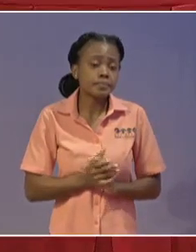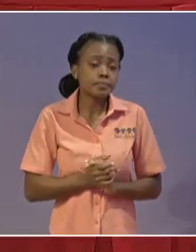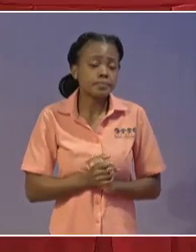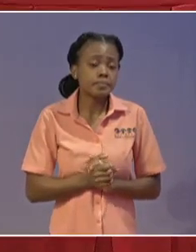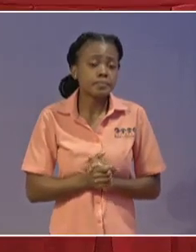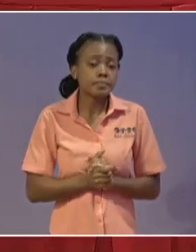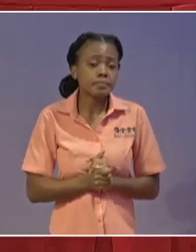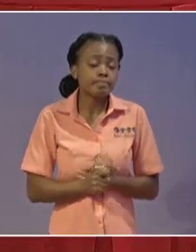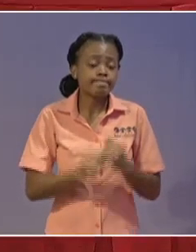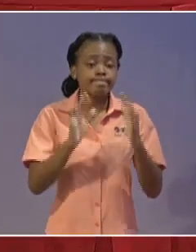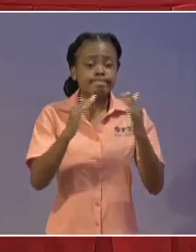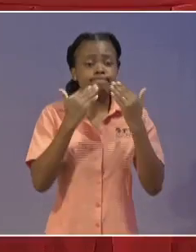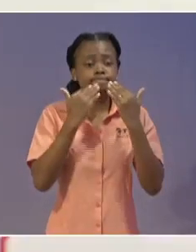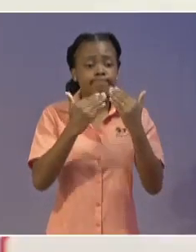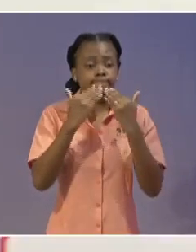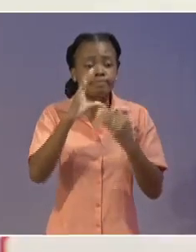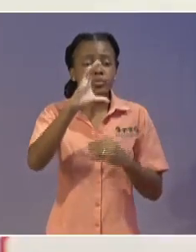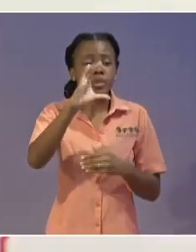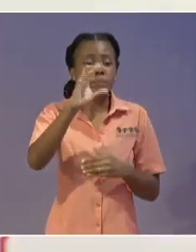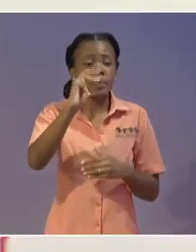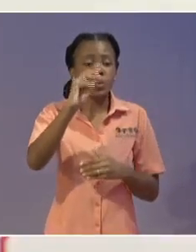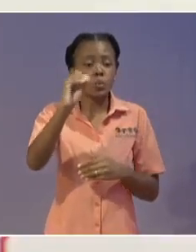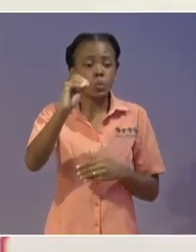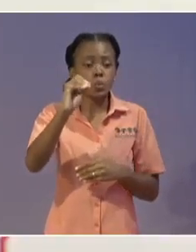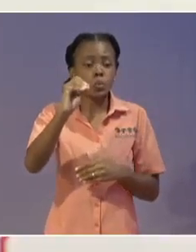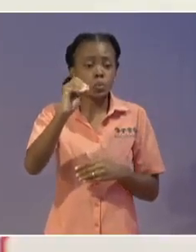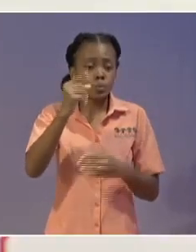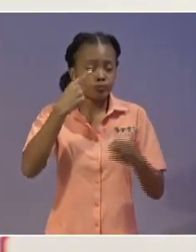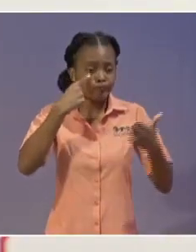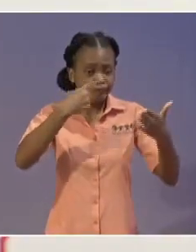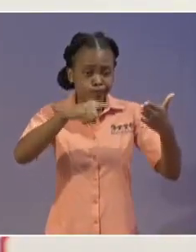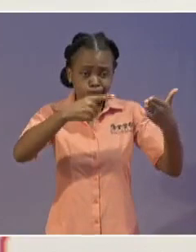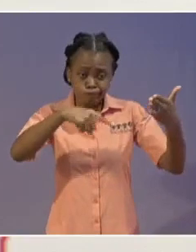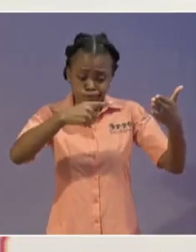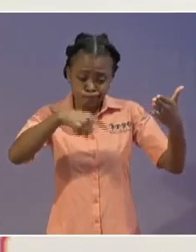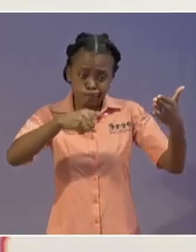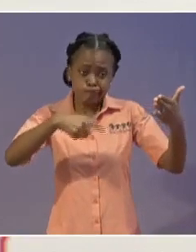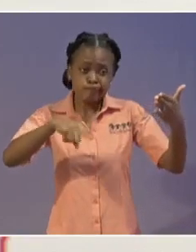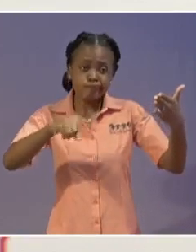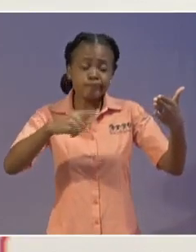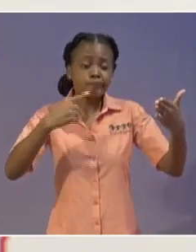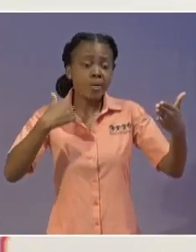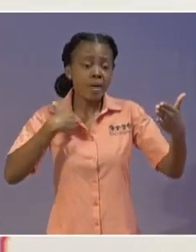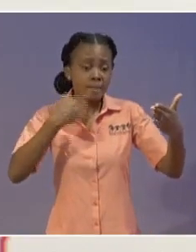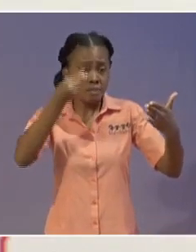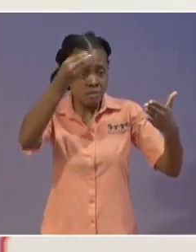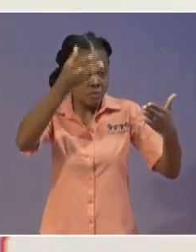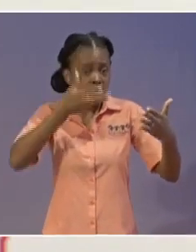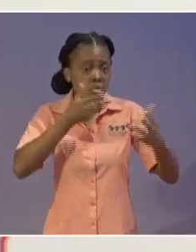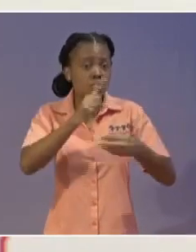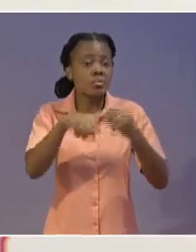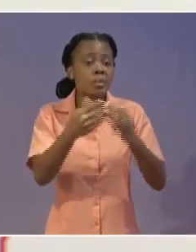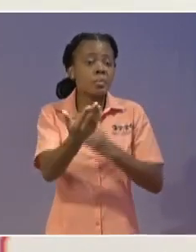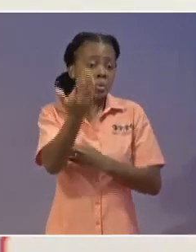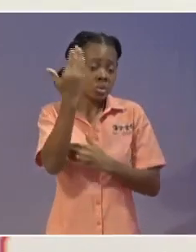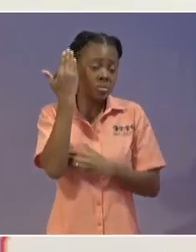Thank you, CMO. Just checking, we got some data this morning so far. All right.